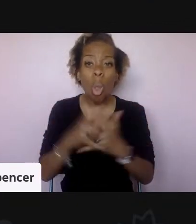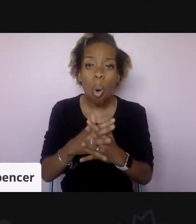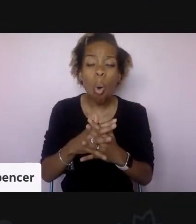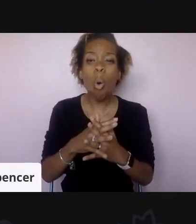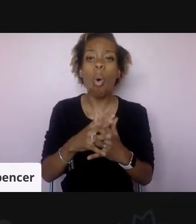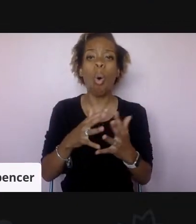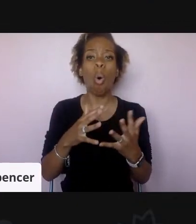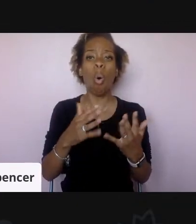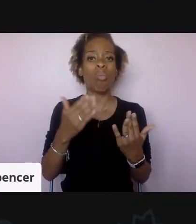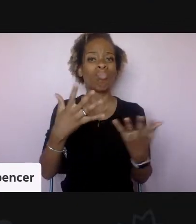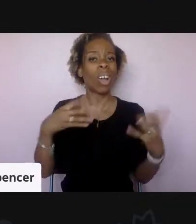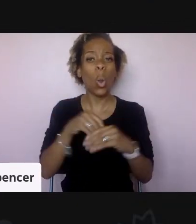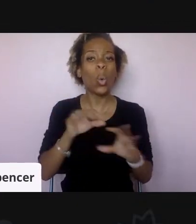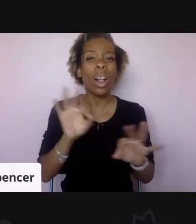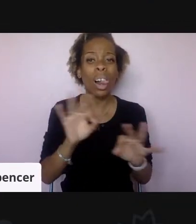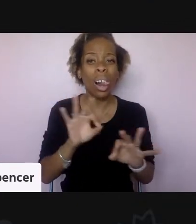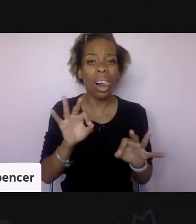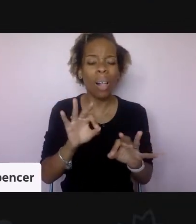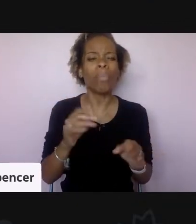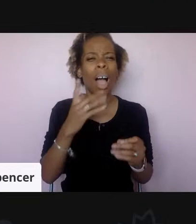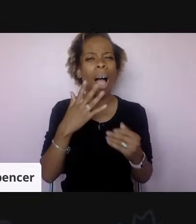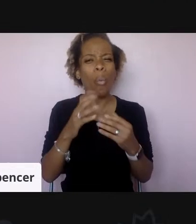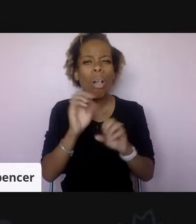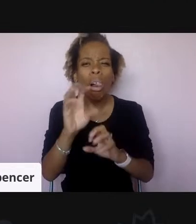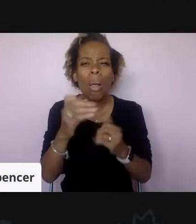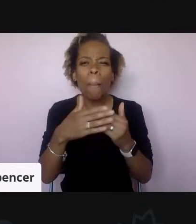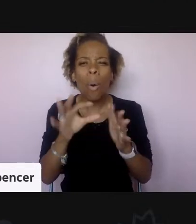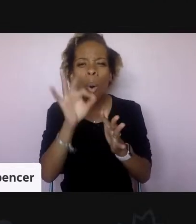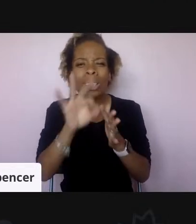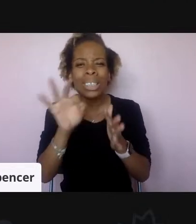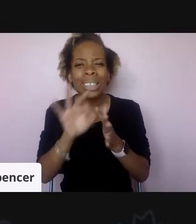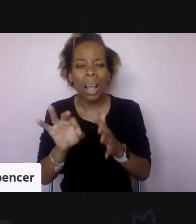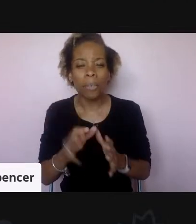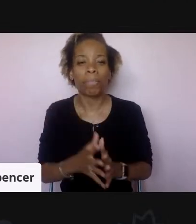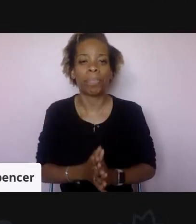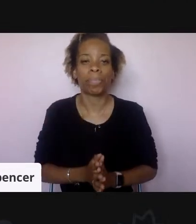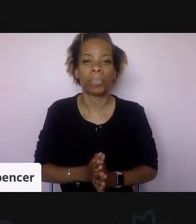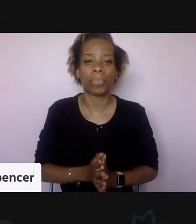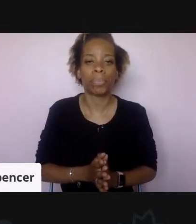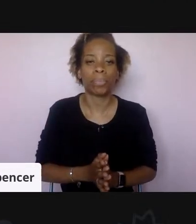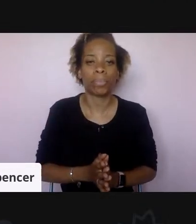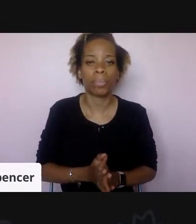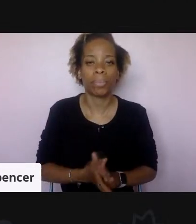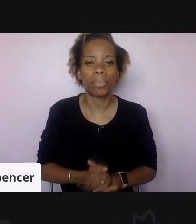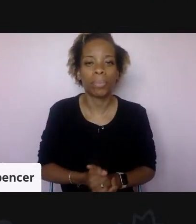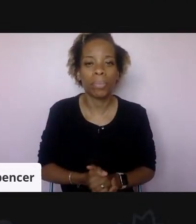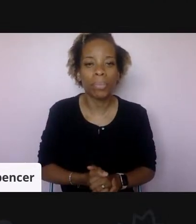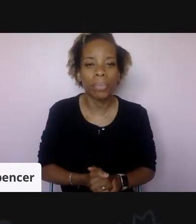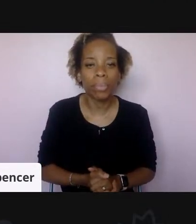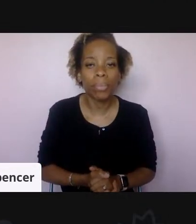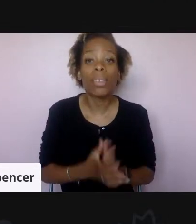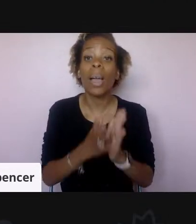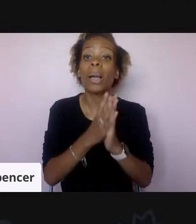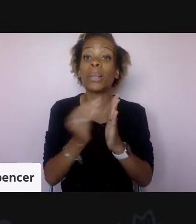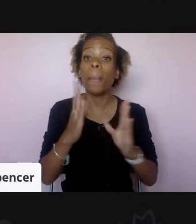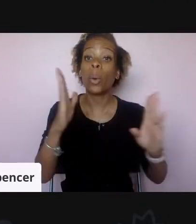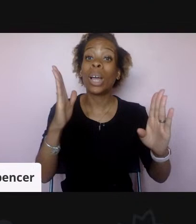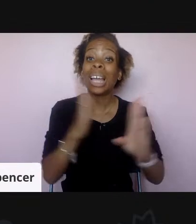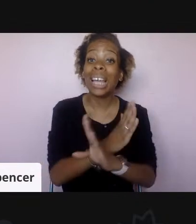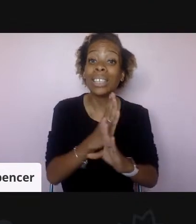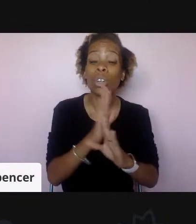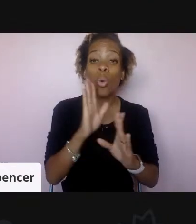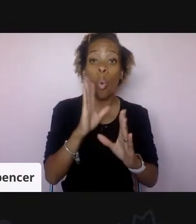for. I'll go through those in a bit more detail. For example, hidden stroke invisible disabilities